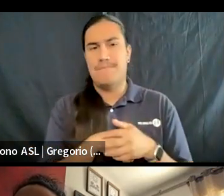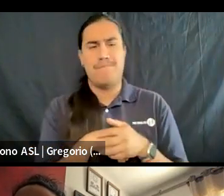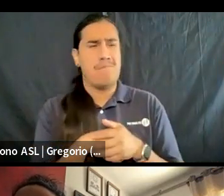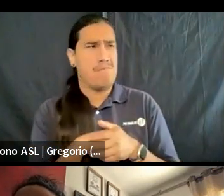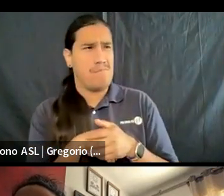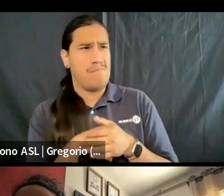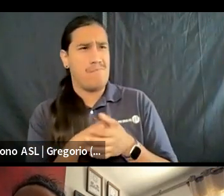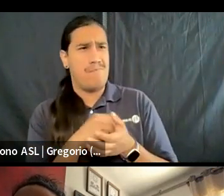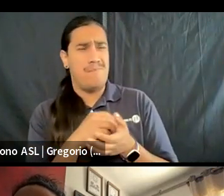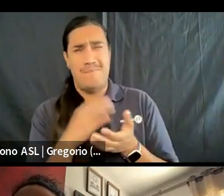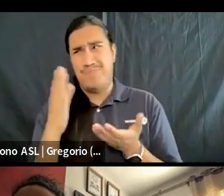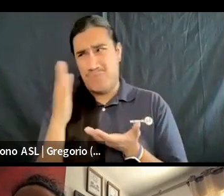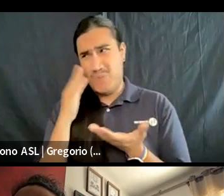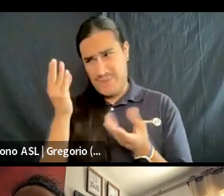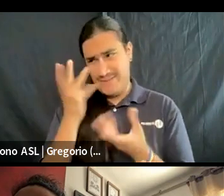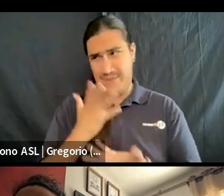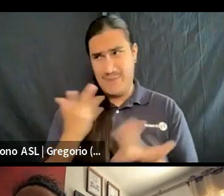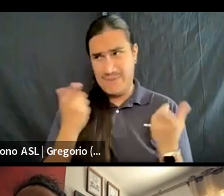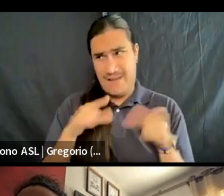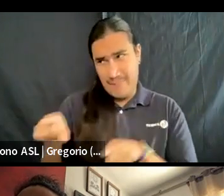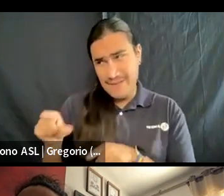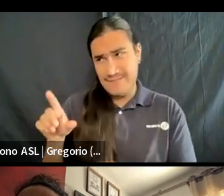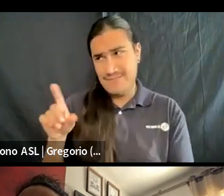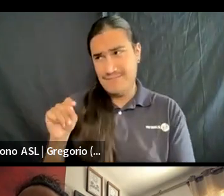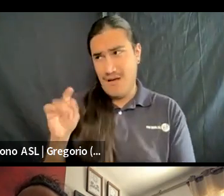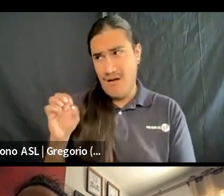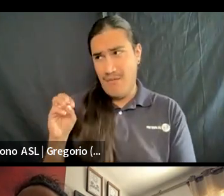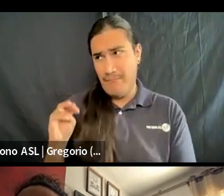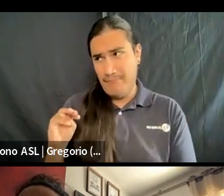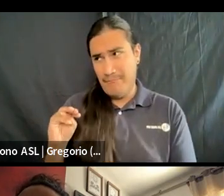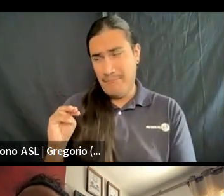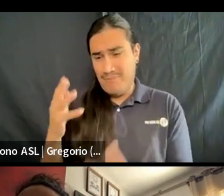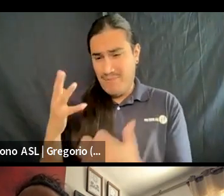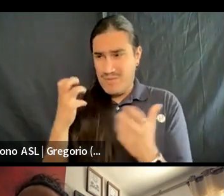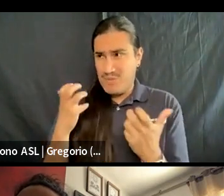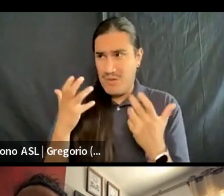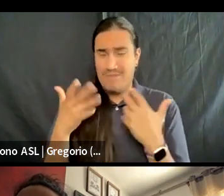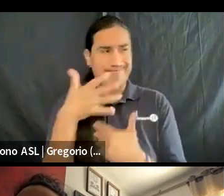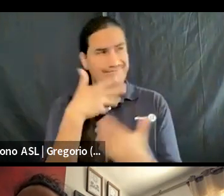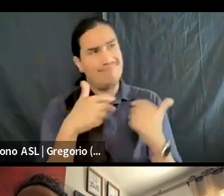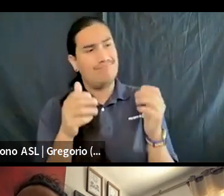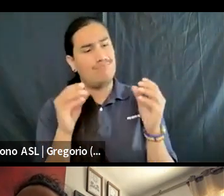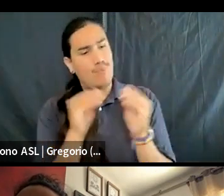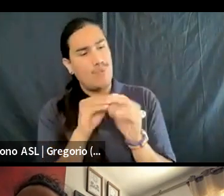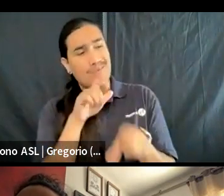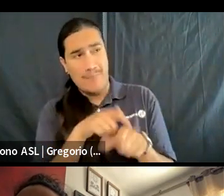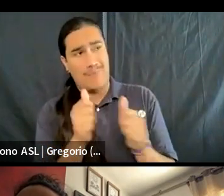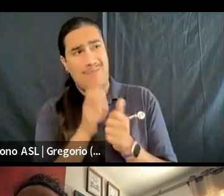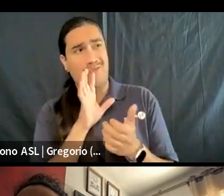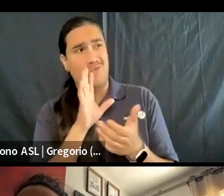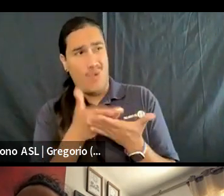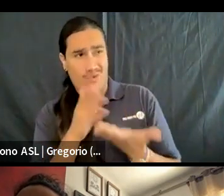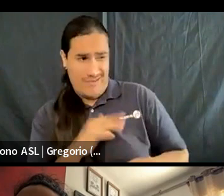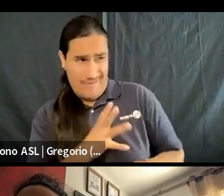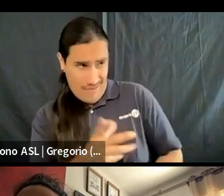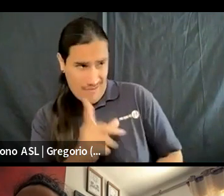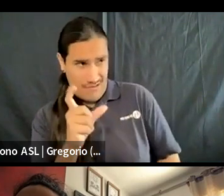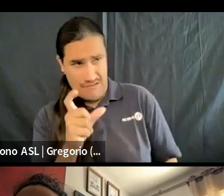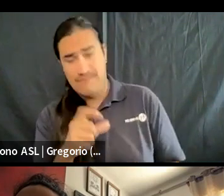know, you can tell me what's going on, Tom. I just want to spend more time with my daughter. Is that okay?